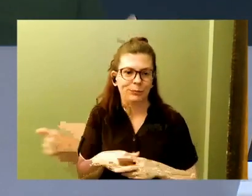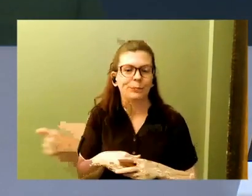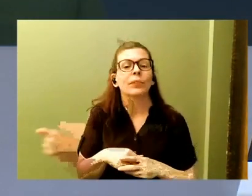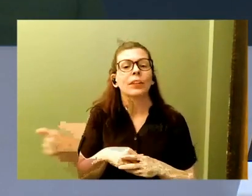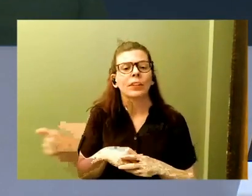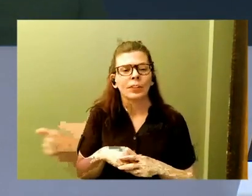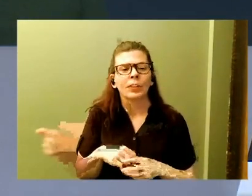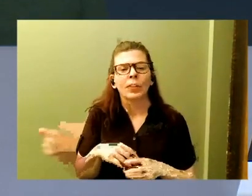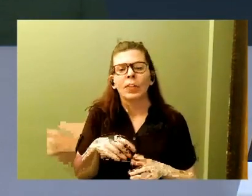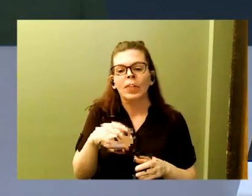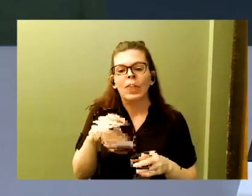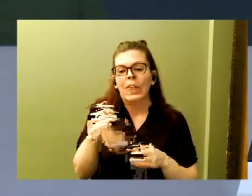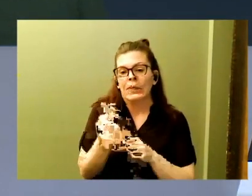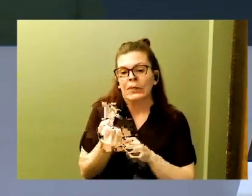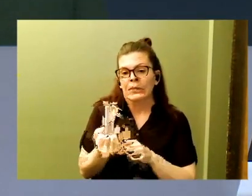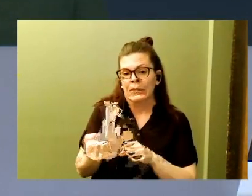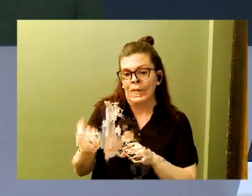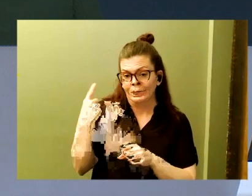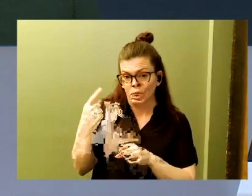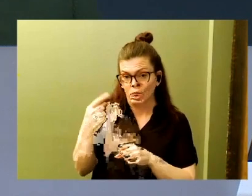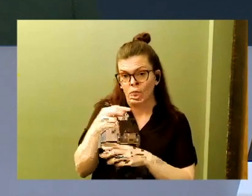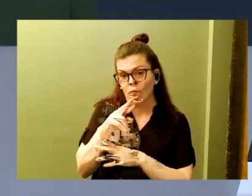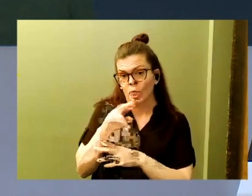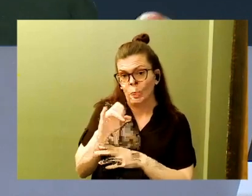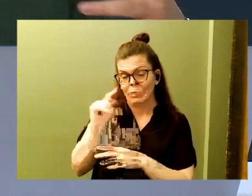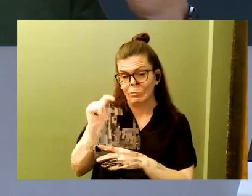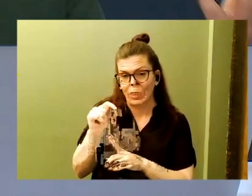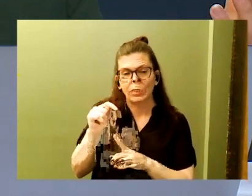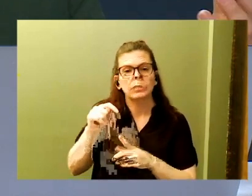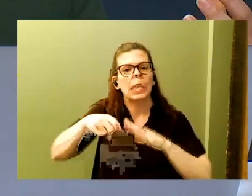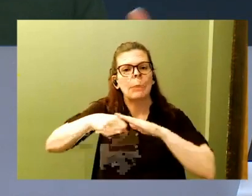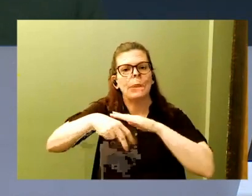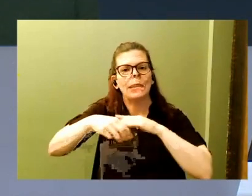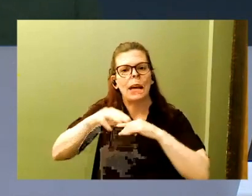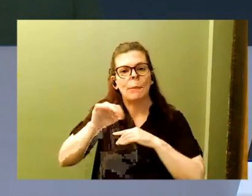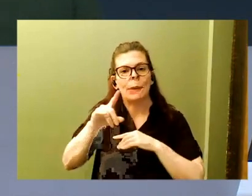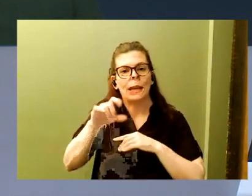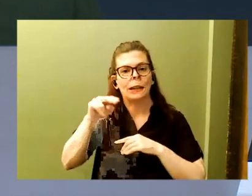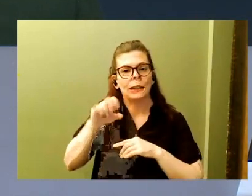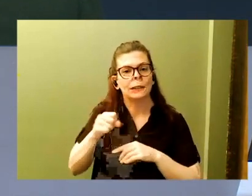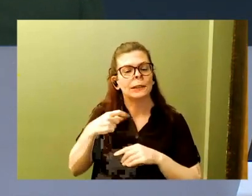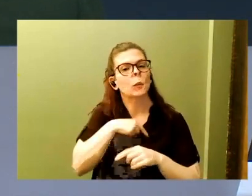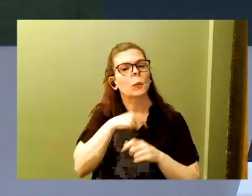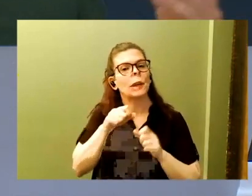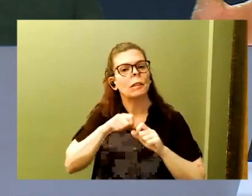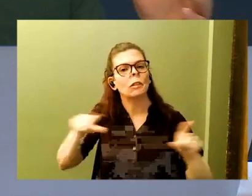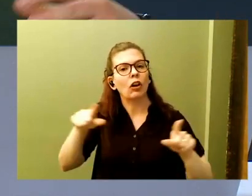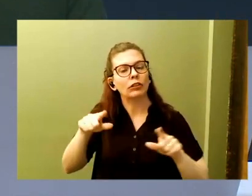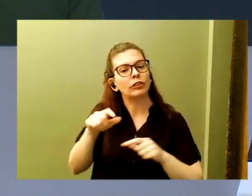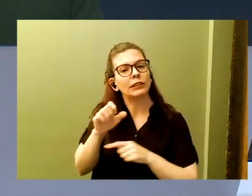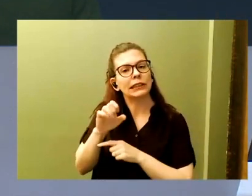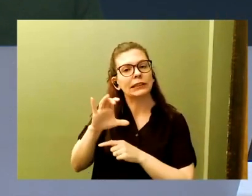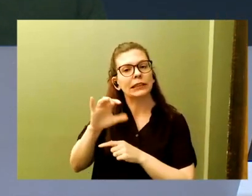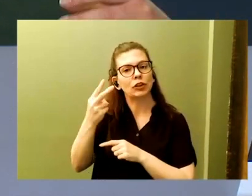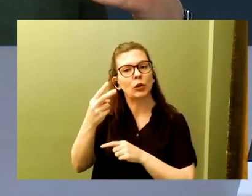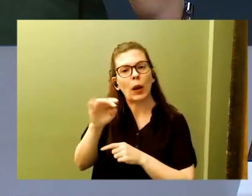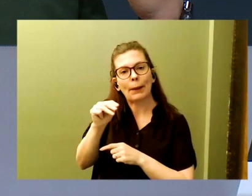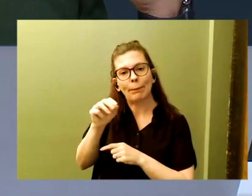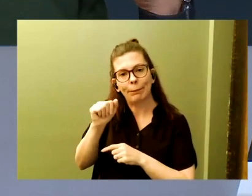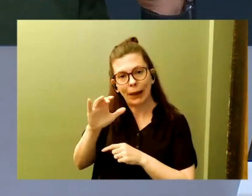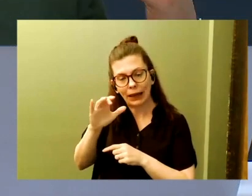last year at reInvent, at Midnight Madness, we launched EC2 Mac instances, which were built on